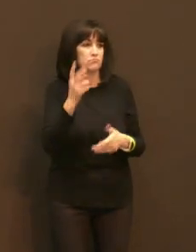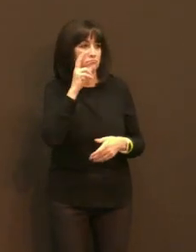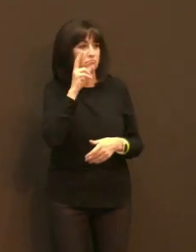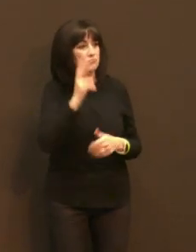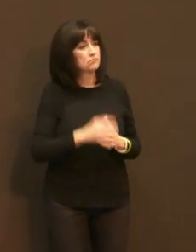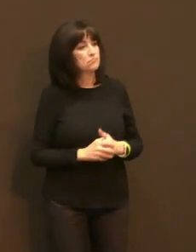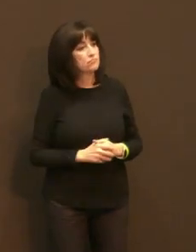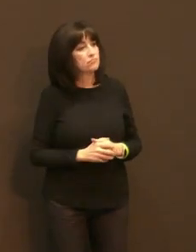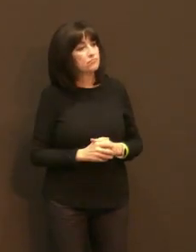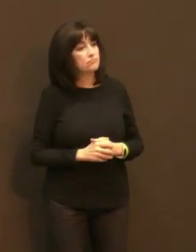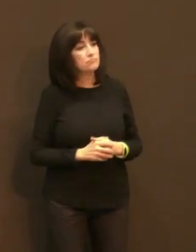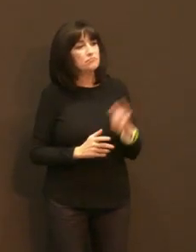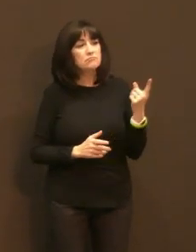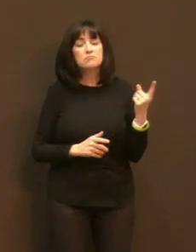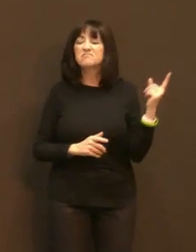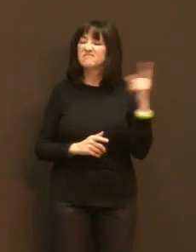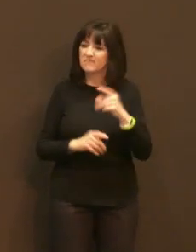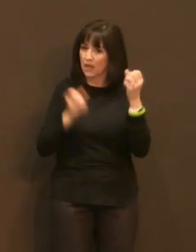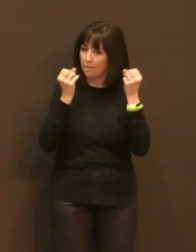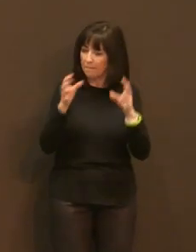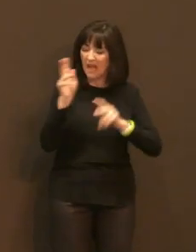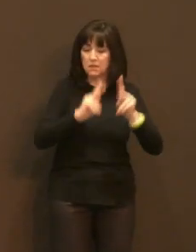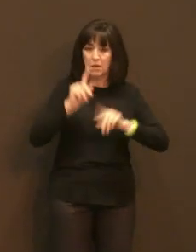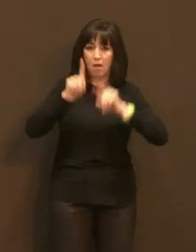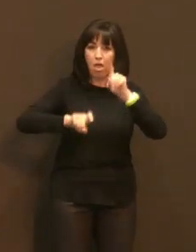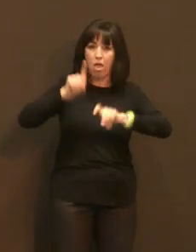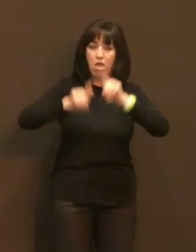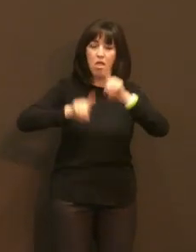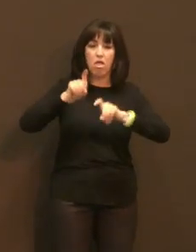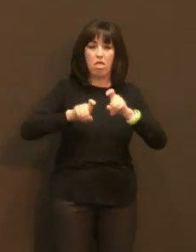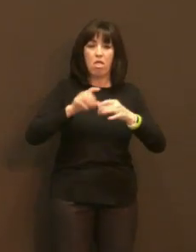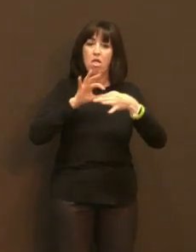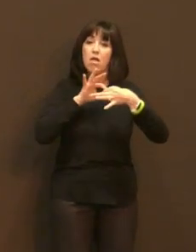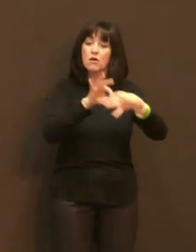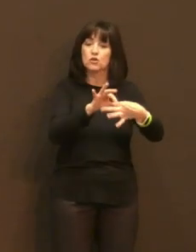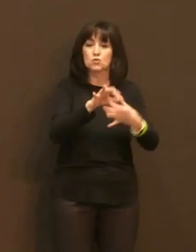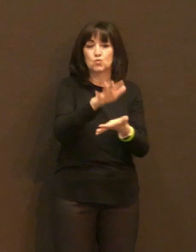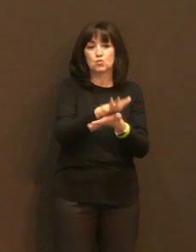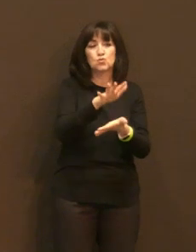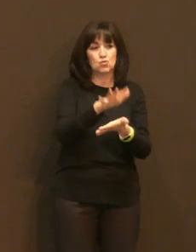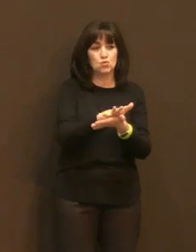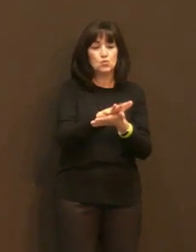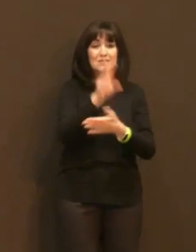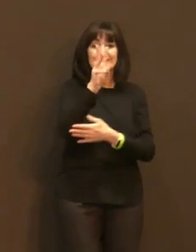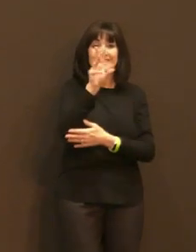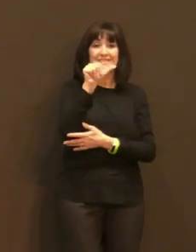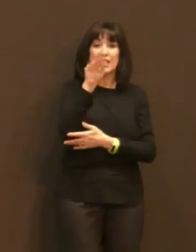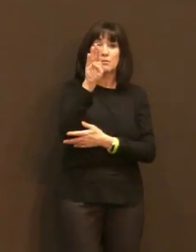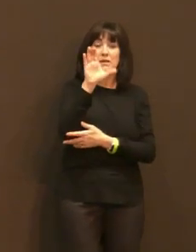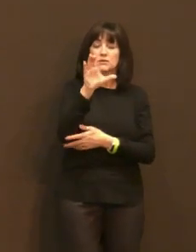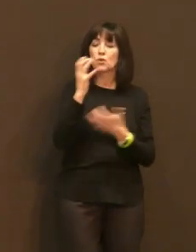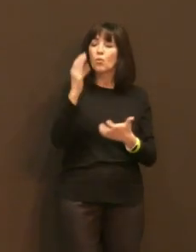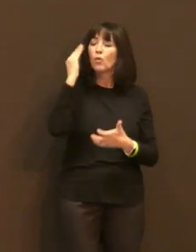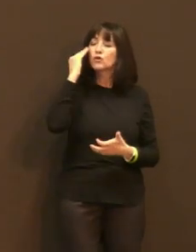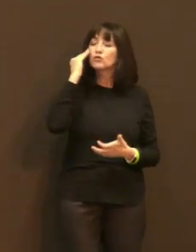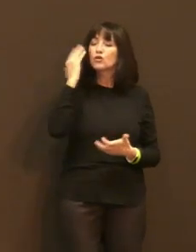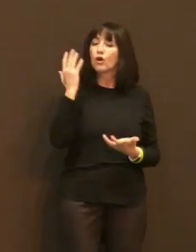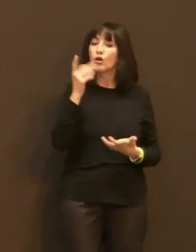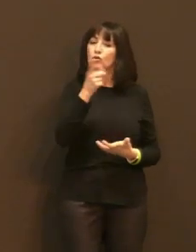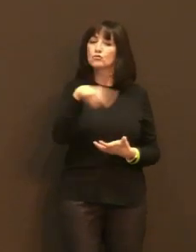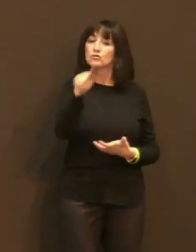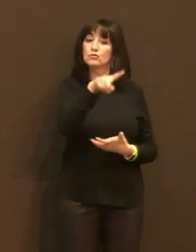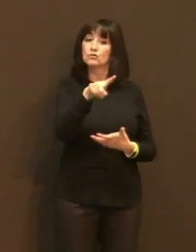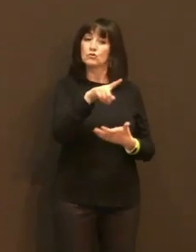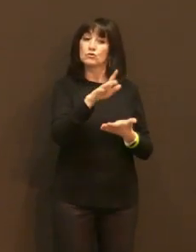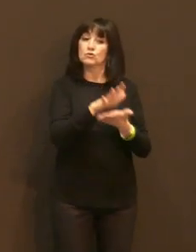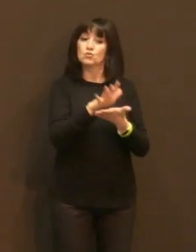Governor Carney, lots of questions about schools. Johnny Braxton at 6ABC asks, what are school districts telling you about how their homeschooling is going?